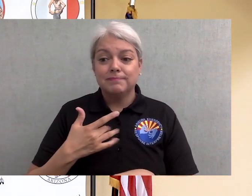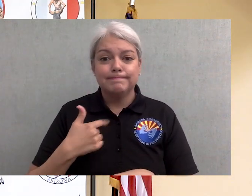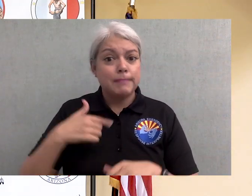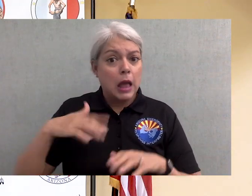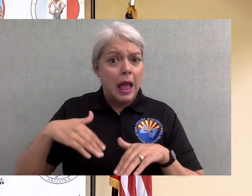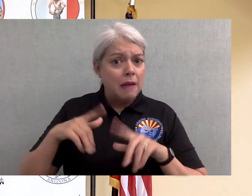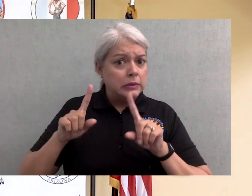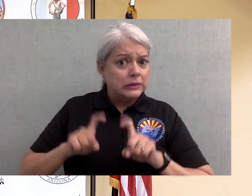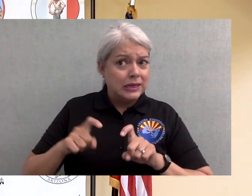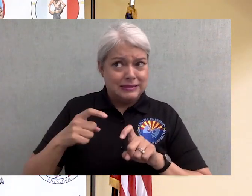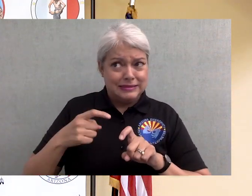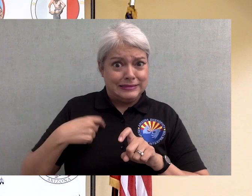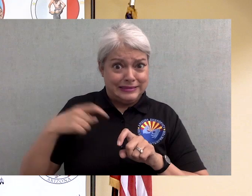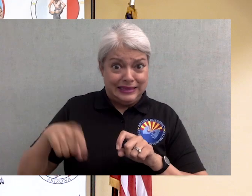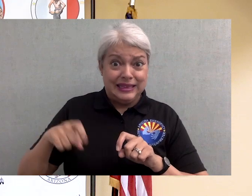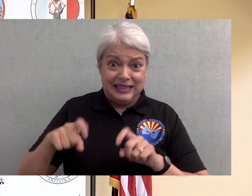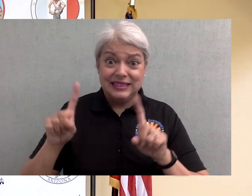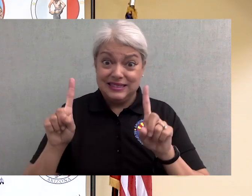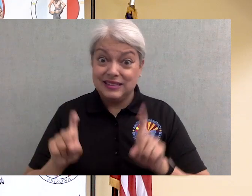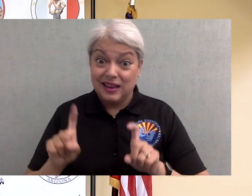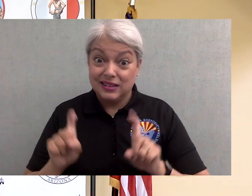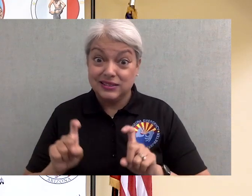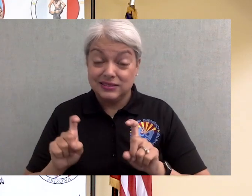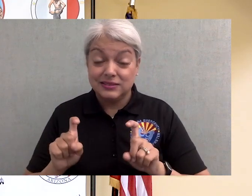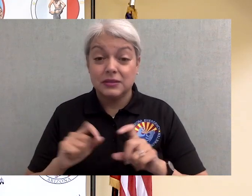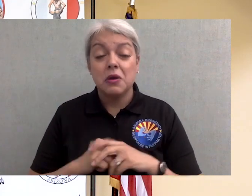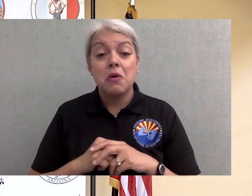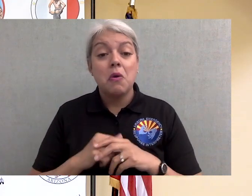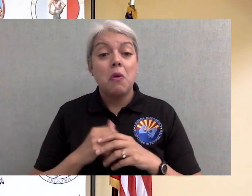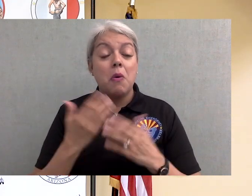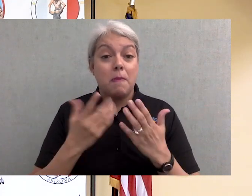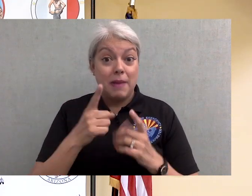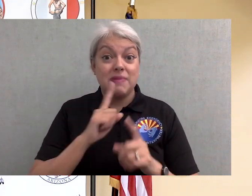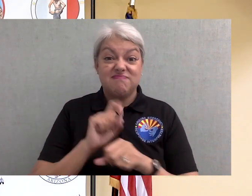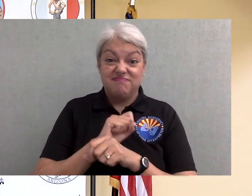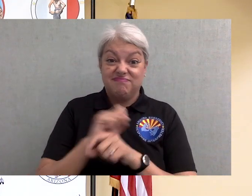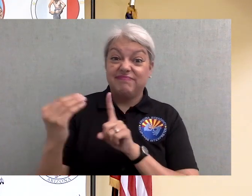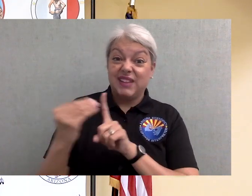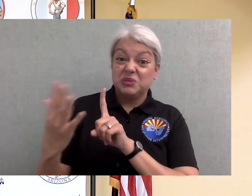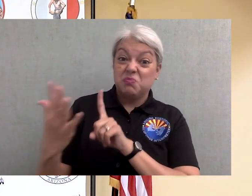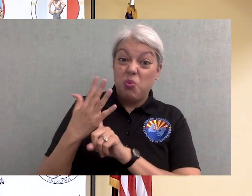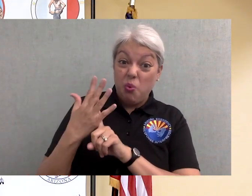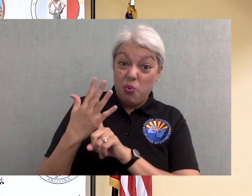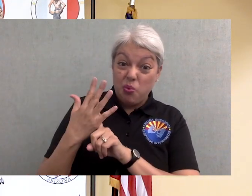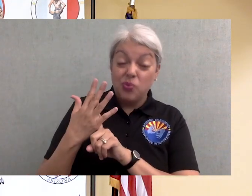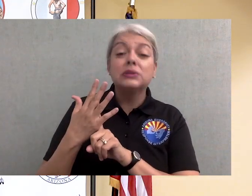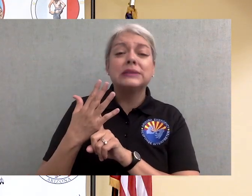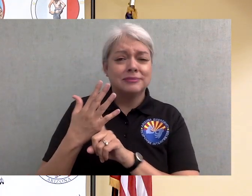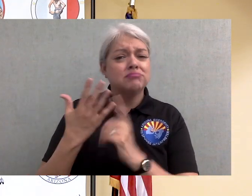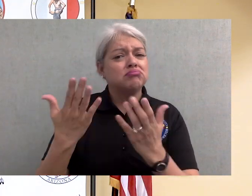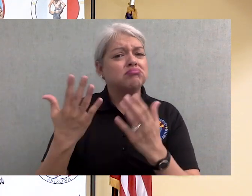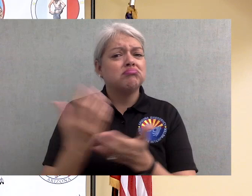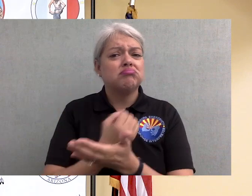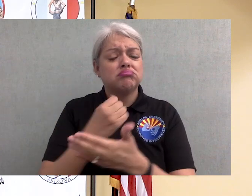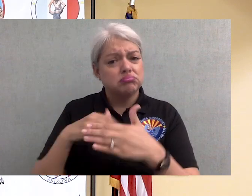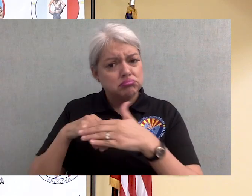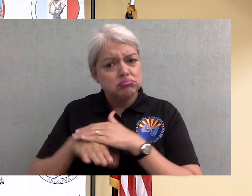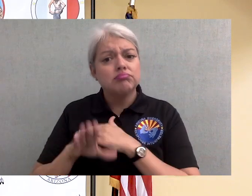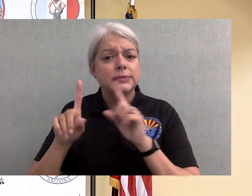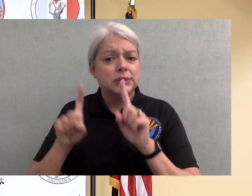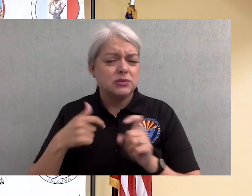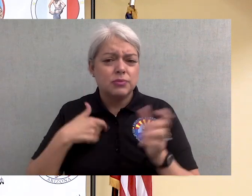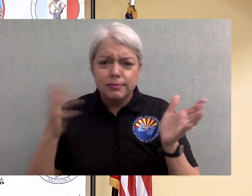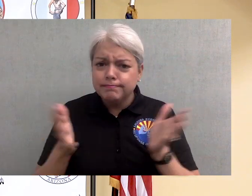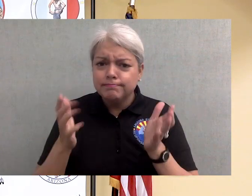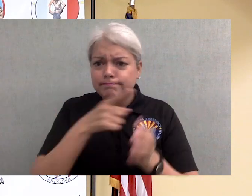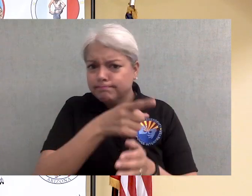or you've had significant exposure, please come in and get tested. We urge everyone to get tested so